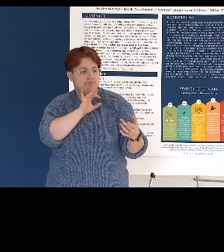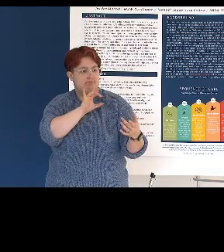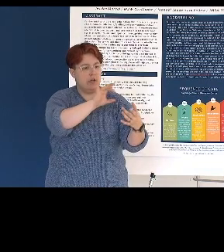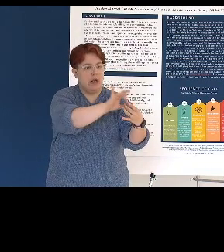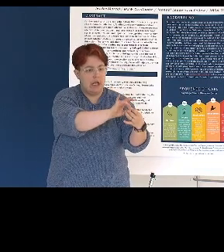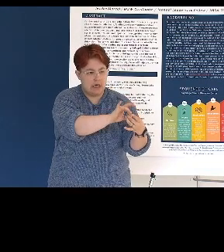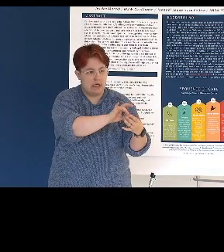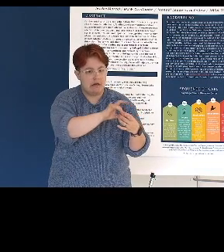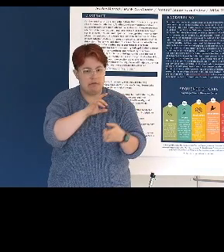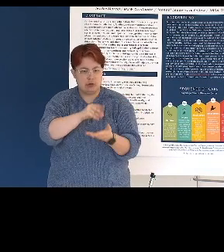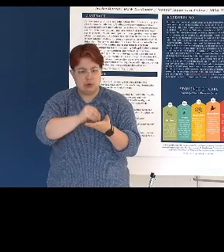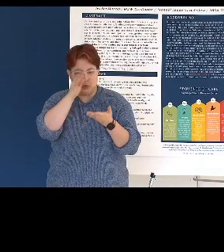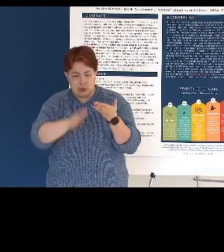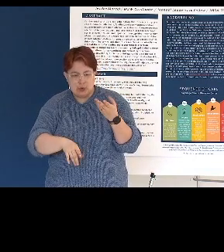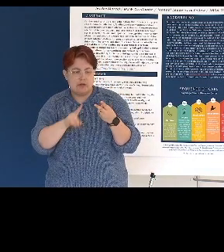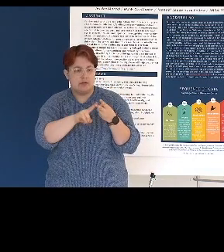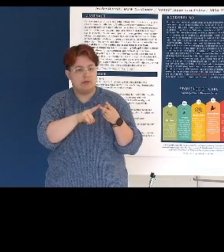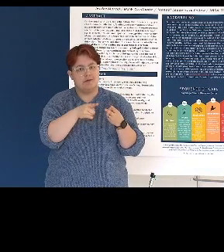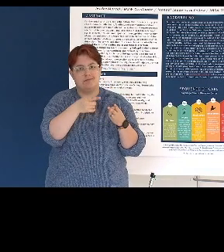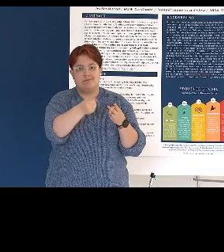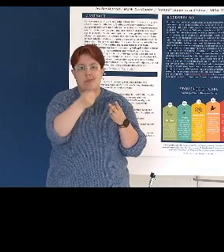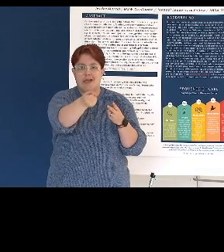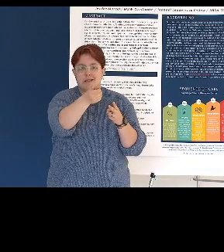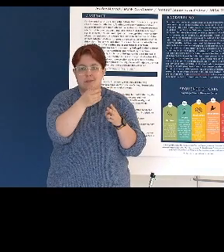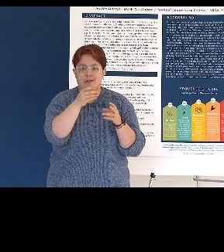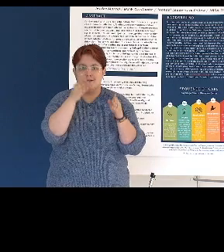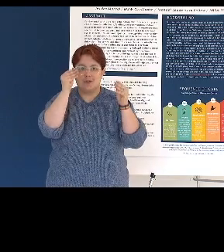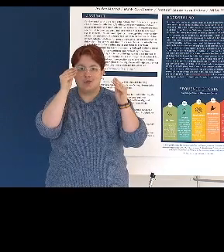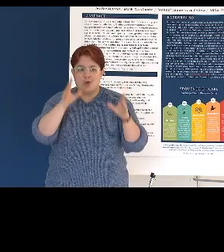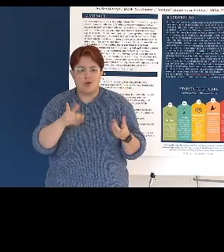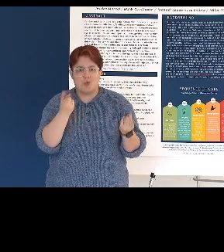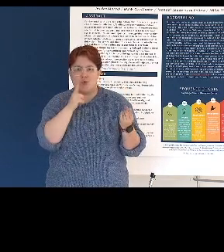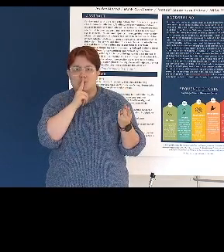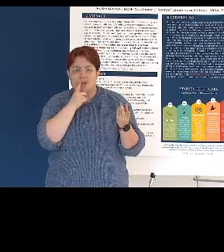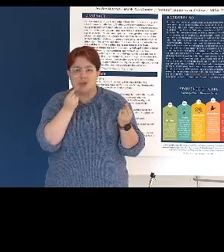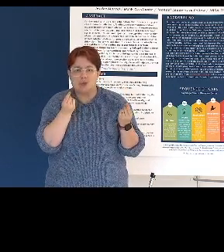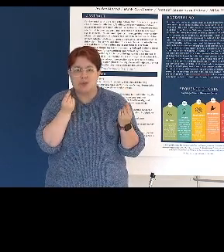about the work that we're really doing. So that's it for my presentation.